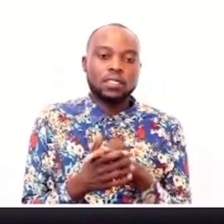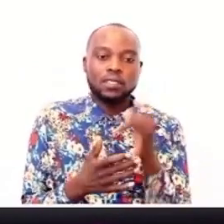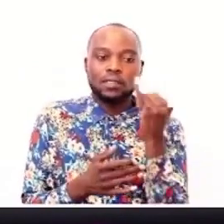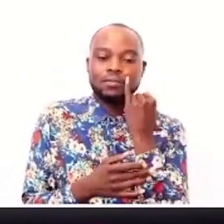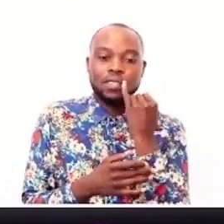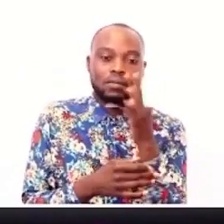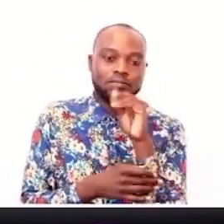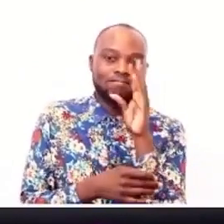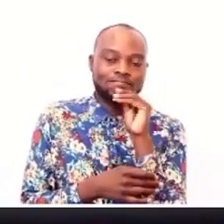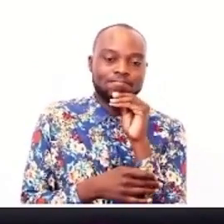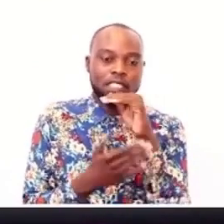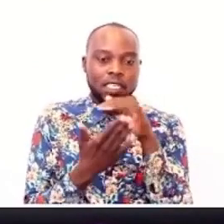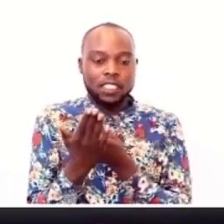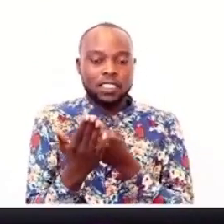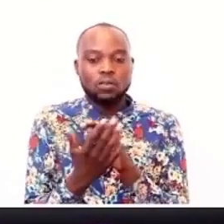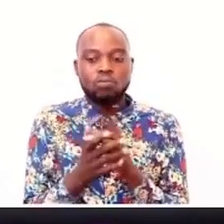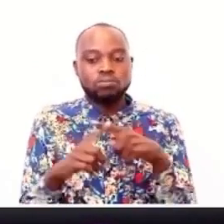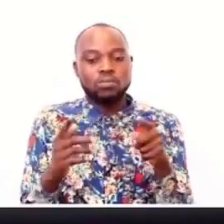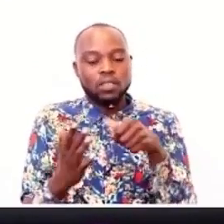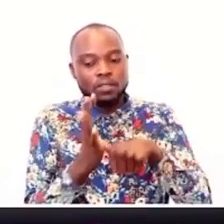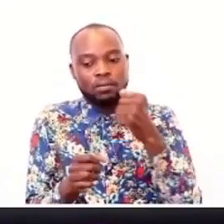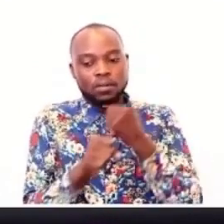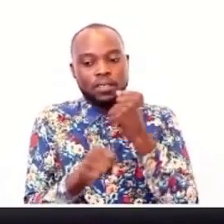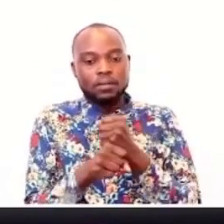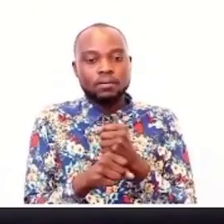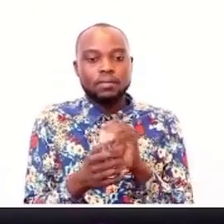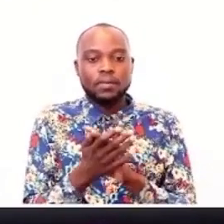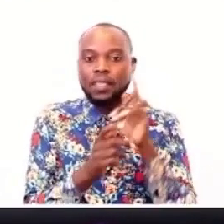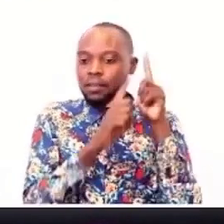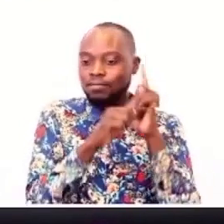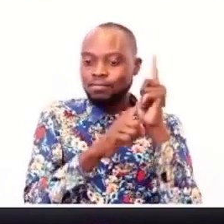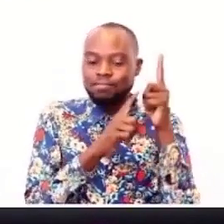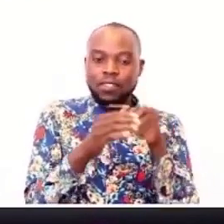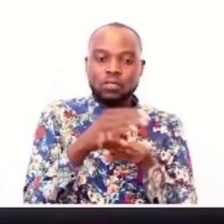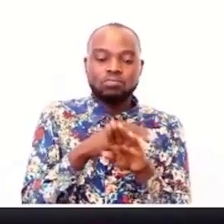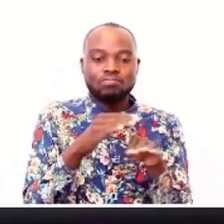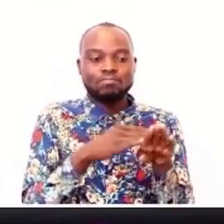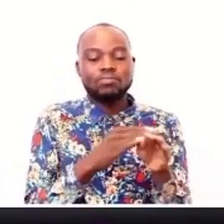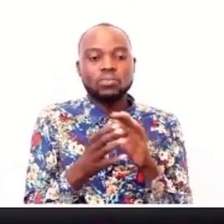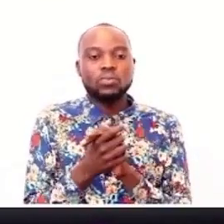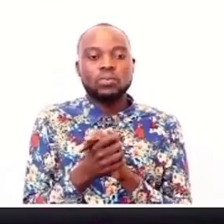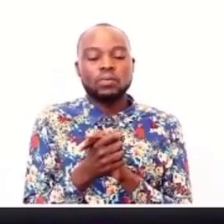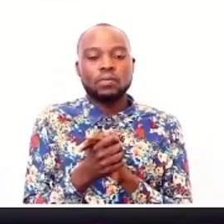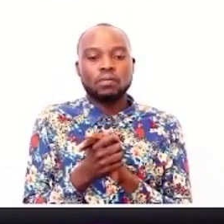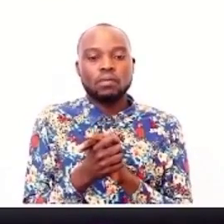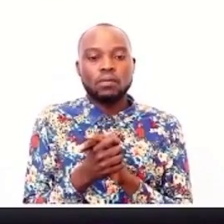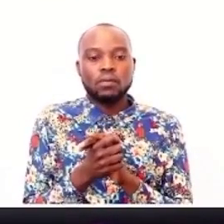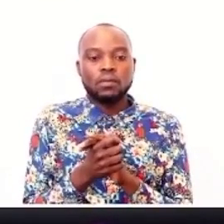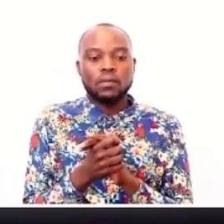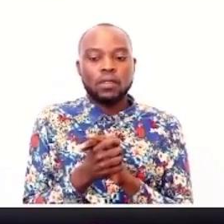management. So the idea is about redistributing wealth, which is reparations, climate reparations that they're talking